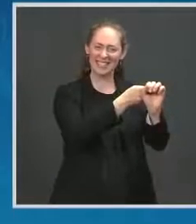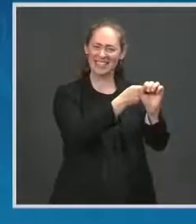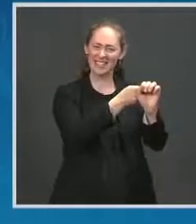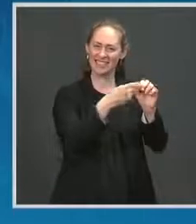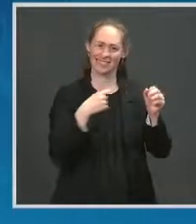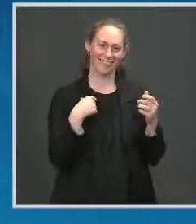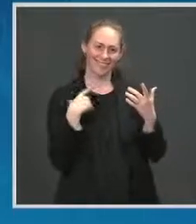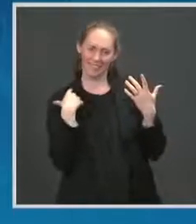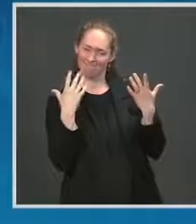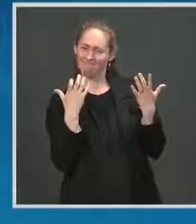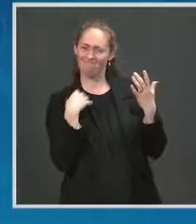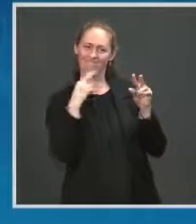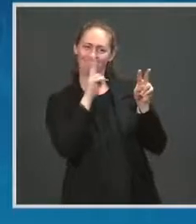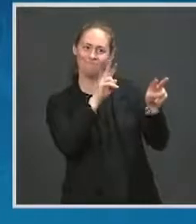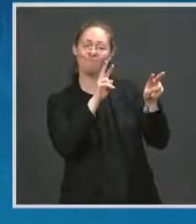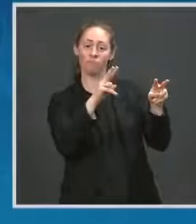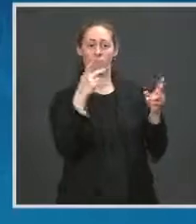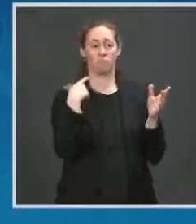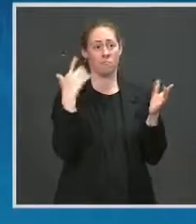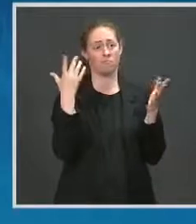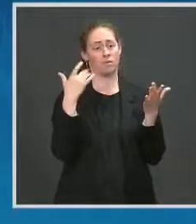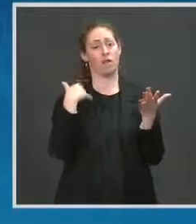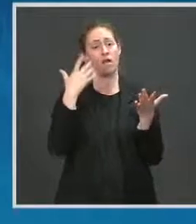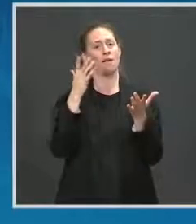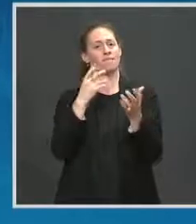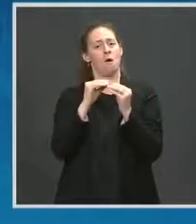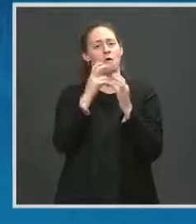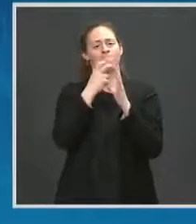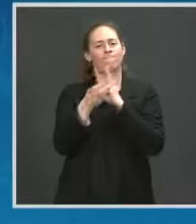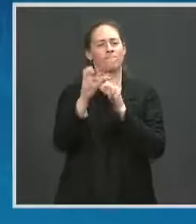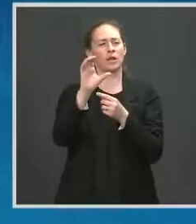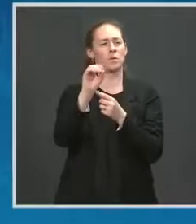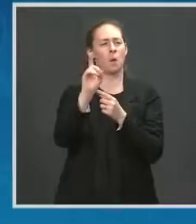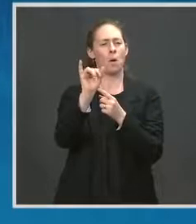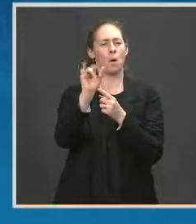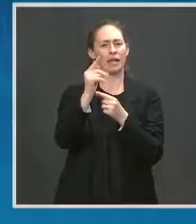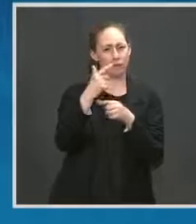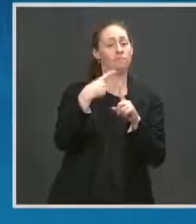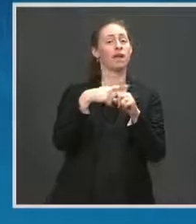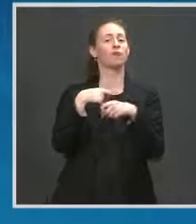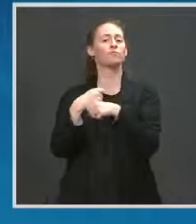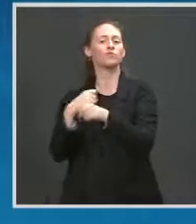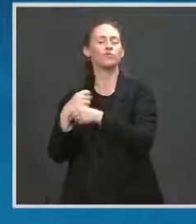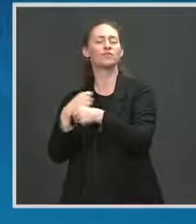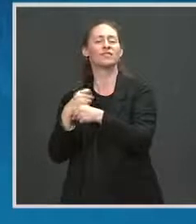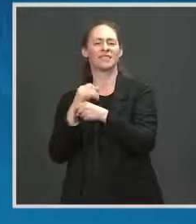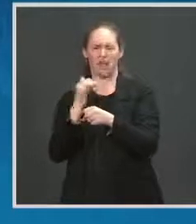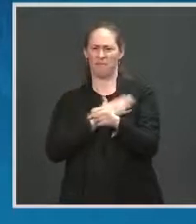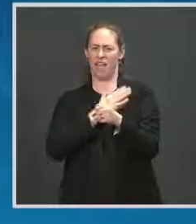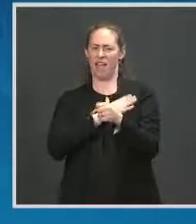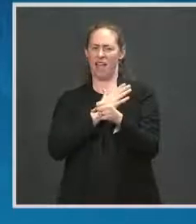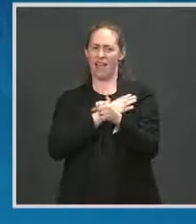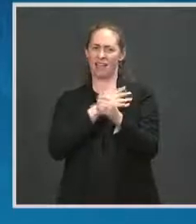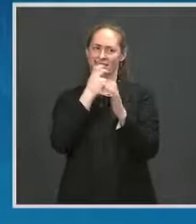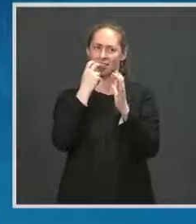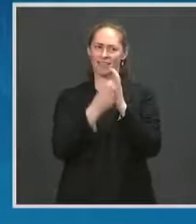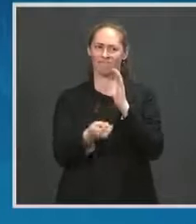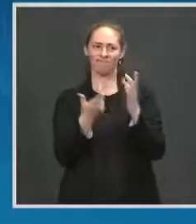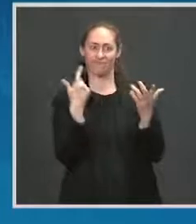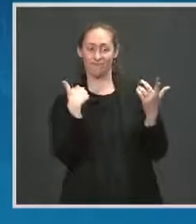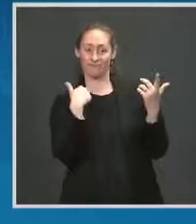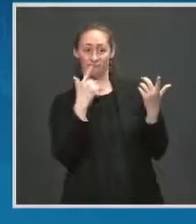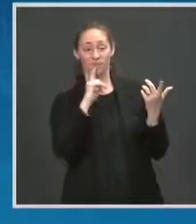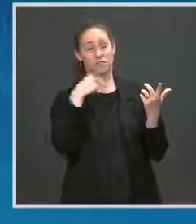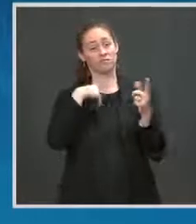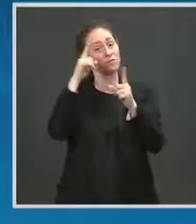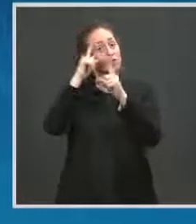in coding and production. Eventually, I hope to save and be able to buy some machines of my own and